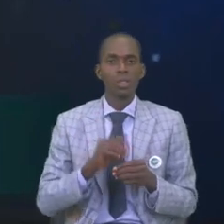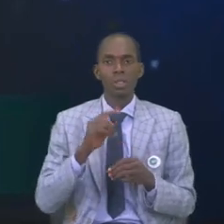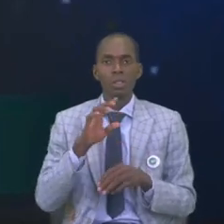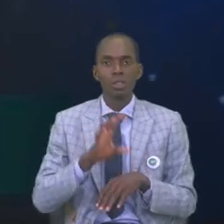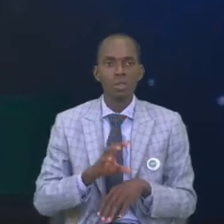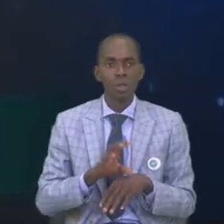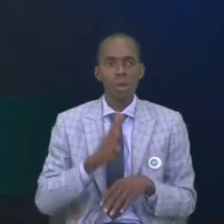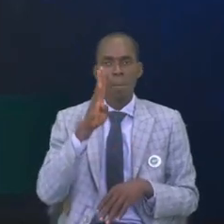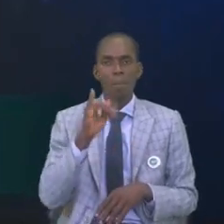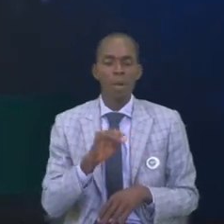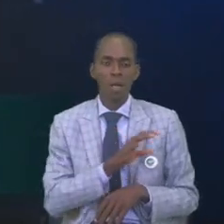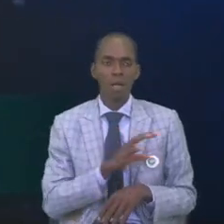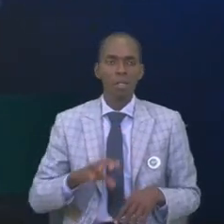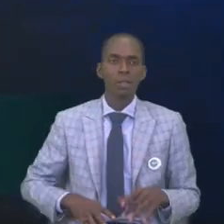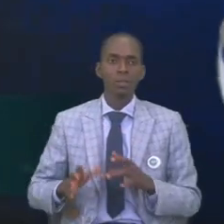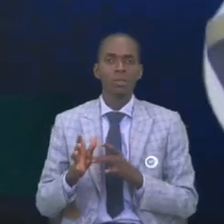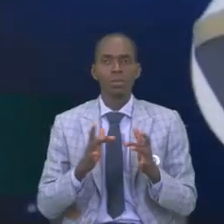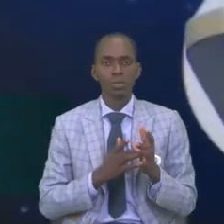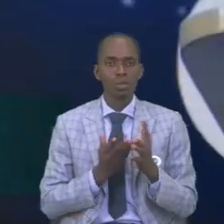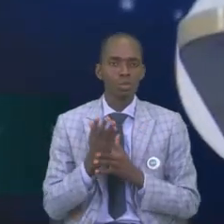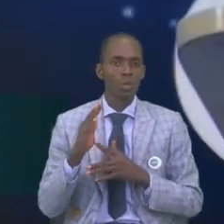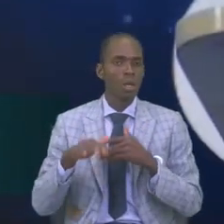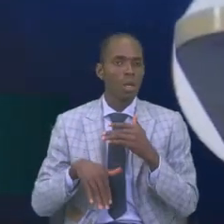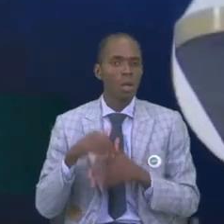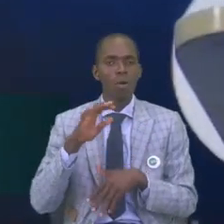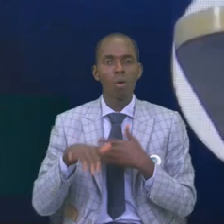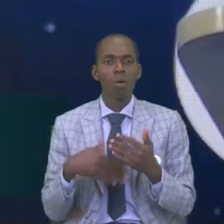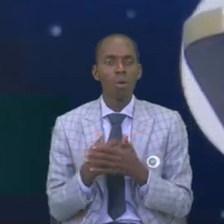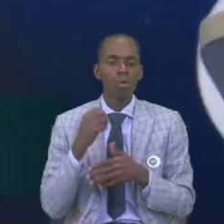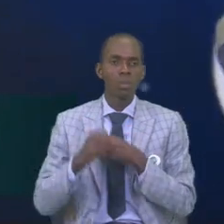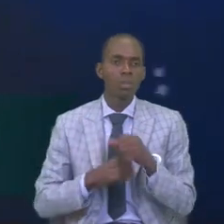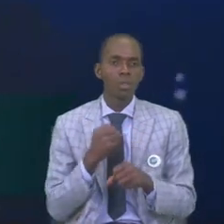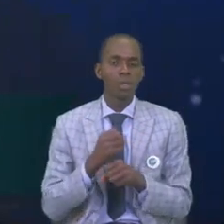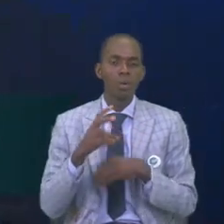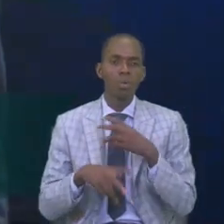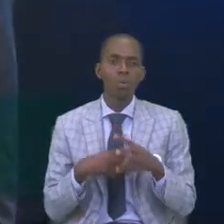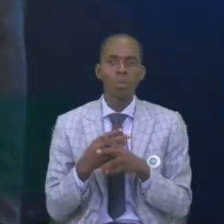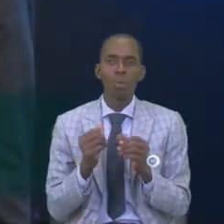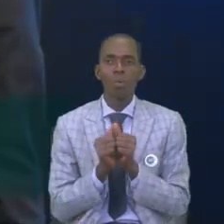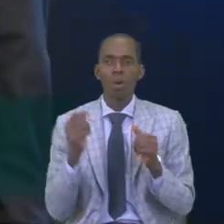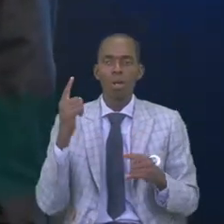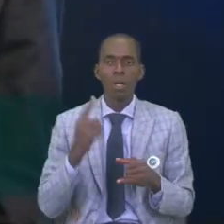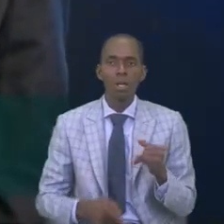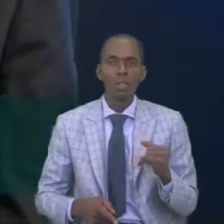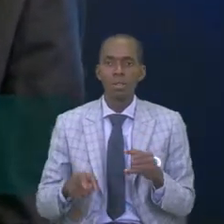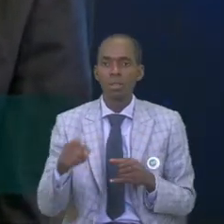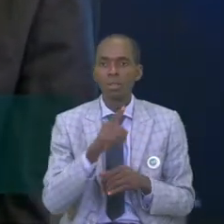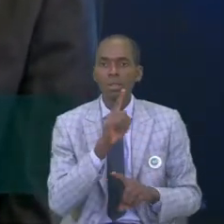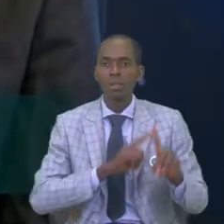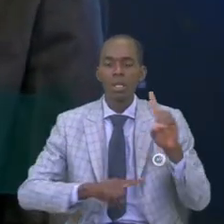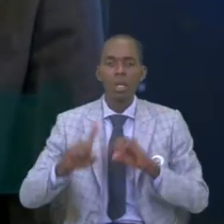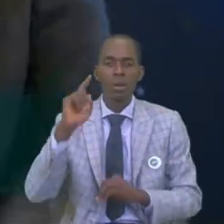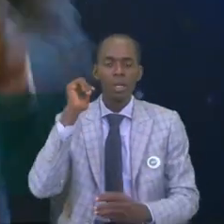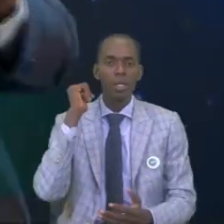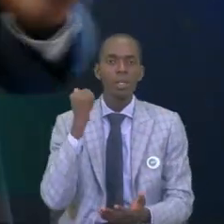by Christ Jesus throughout all ages, world without end. And everybody